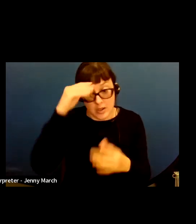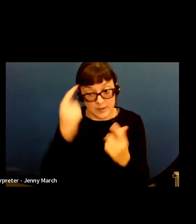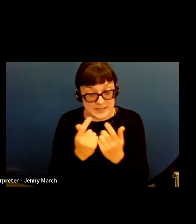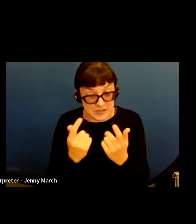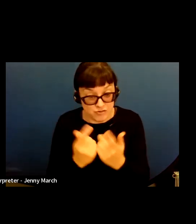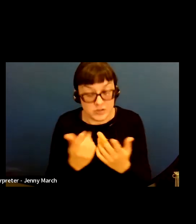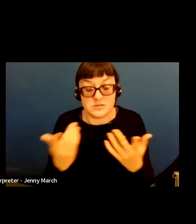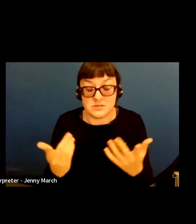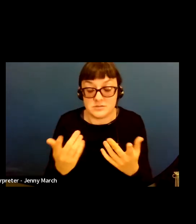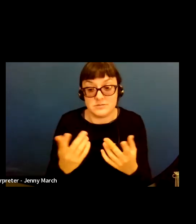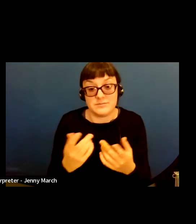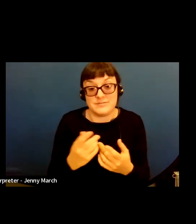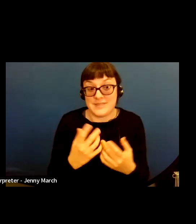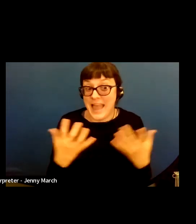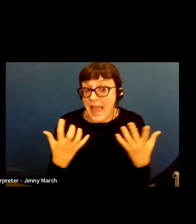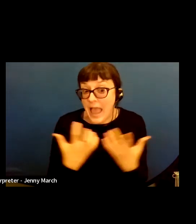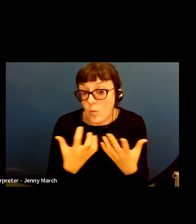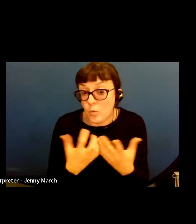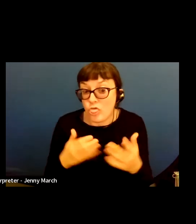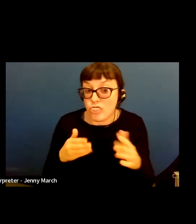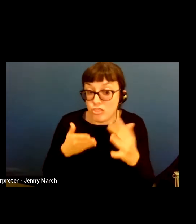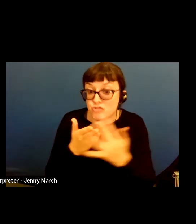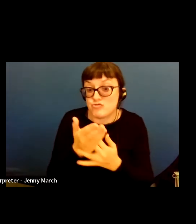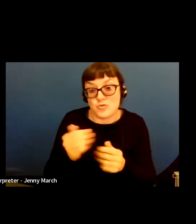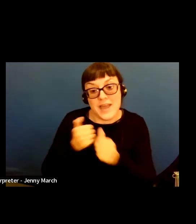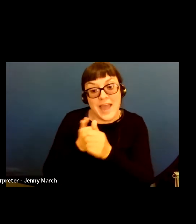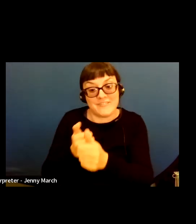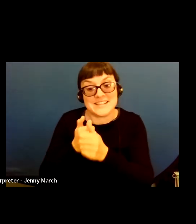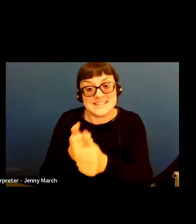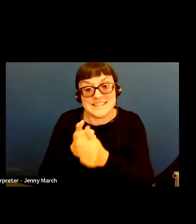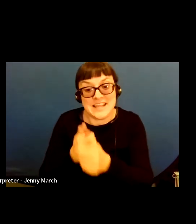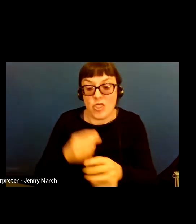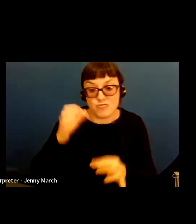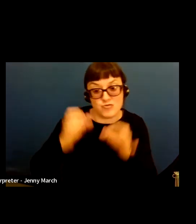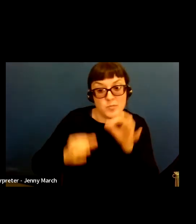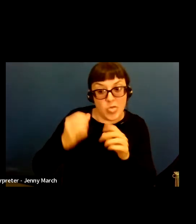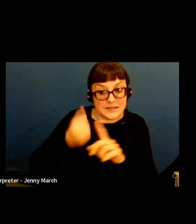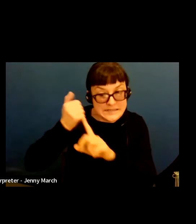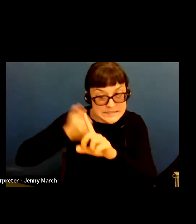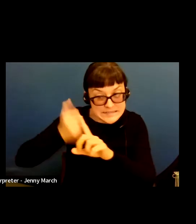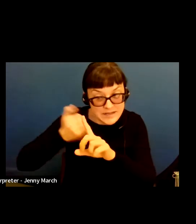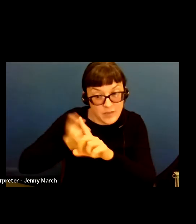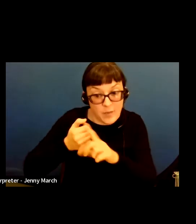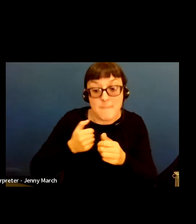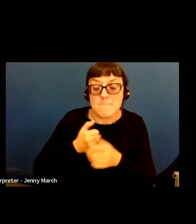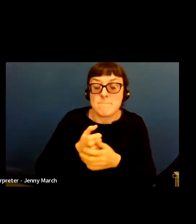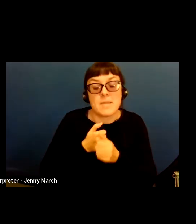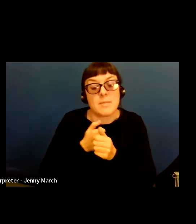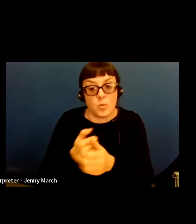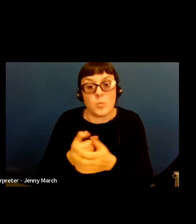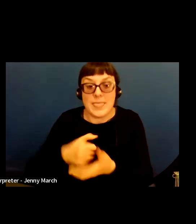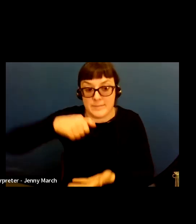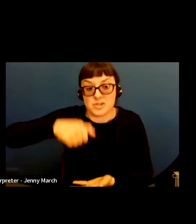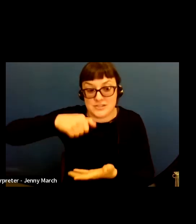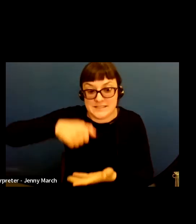can only be prioritized through collective advocacy and political will that is backed by financial commitments and the full realization of the rights that children